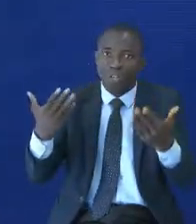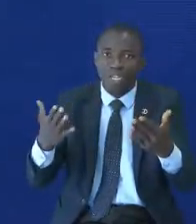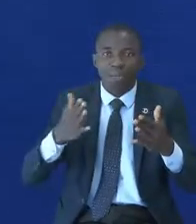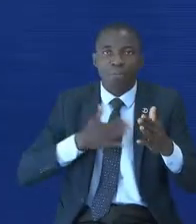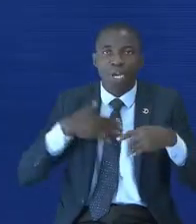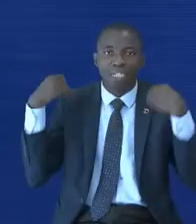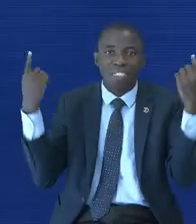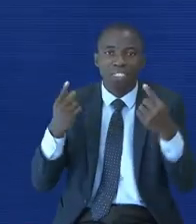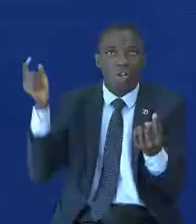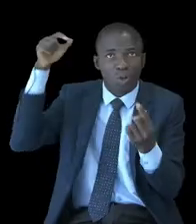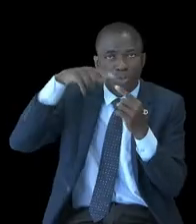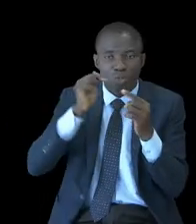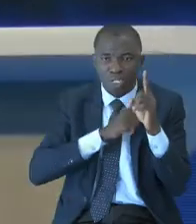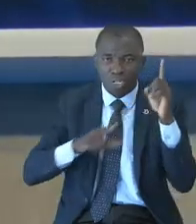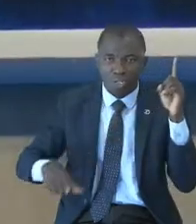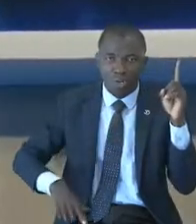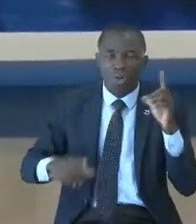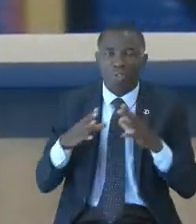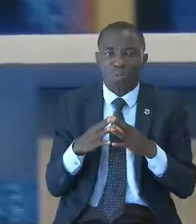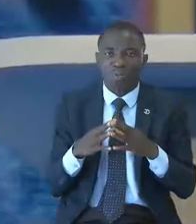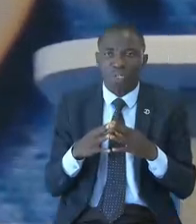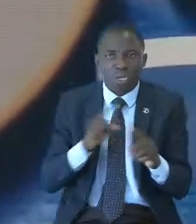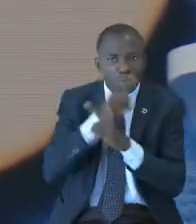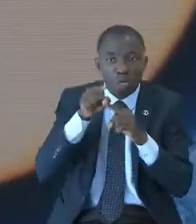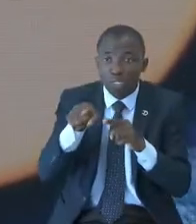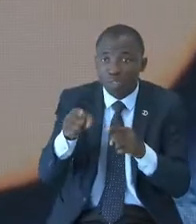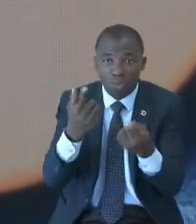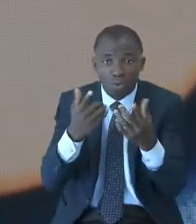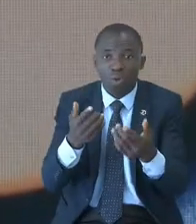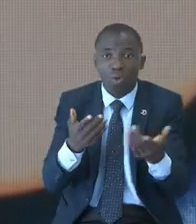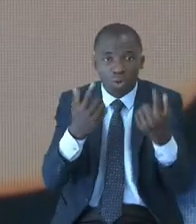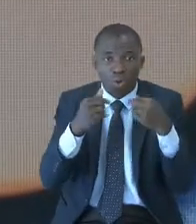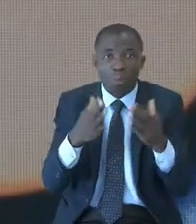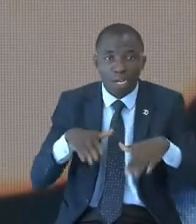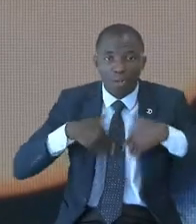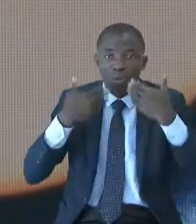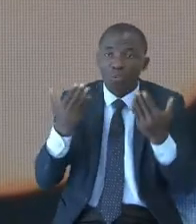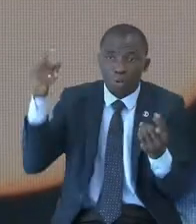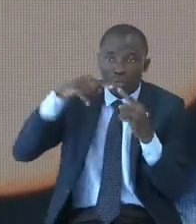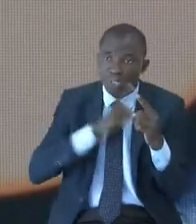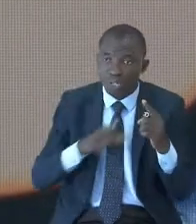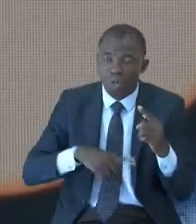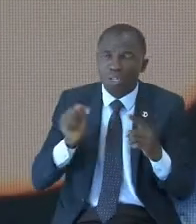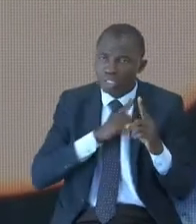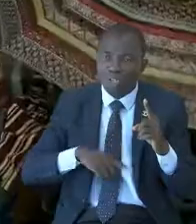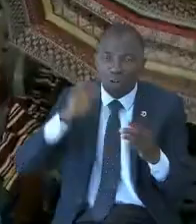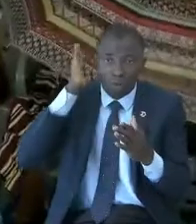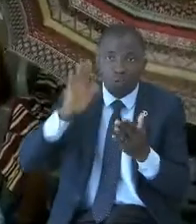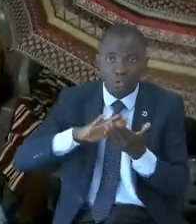the Lord. Unto the Lord. And when you confess unto the Lord will forgive